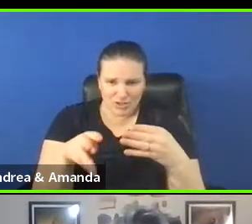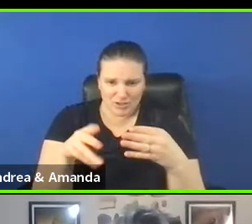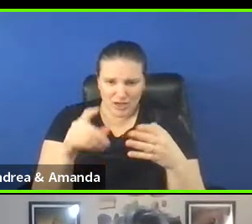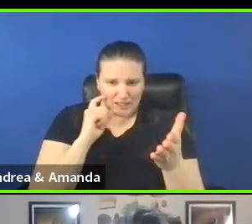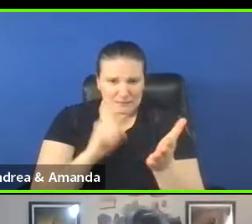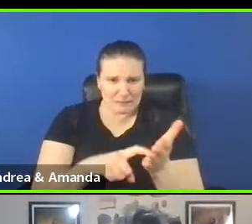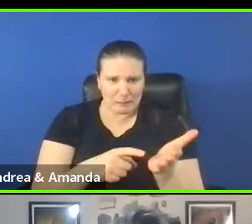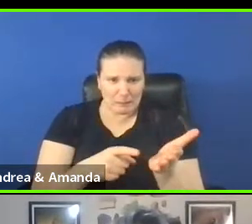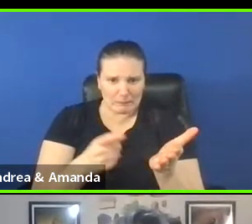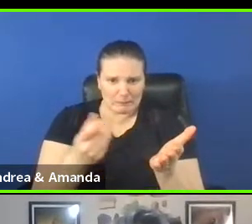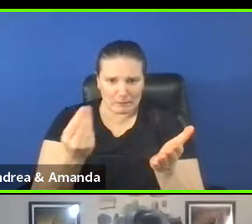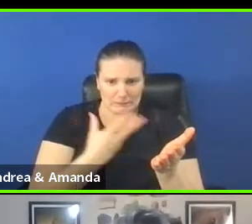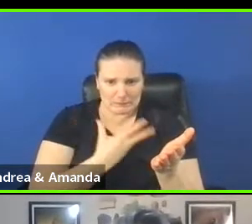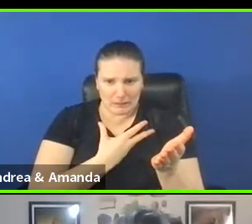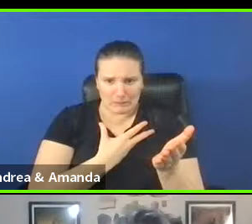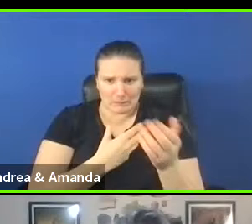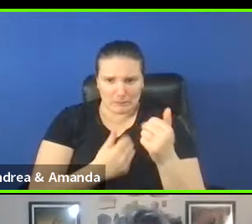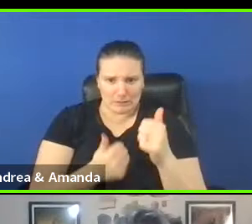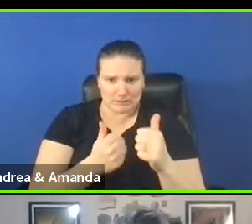tell. Can you tell me?